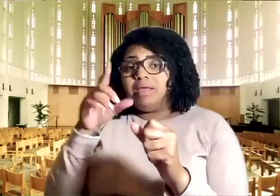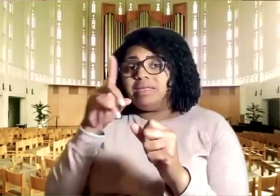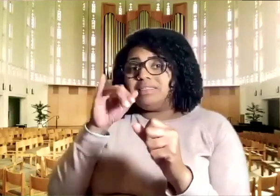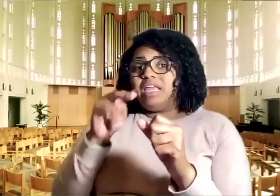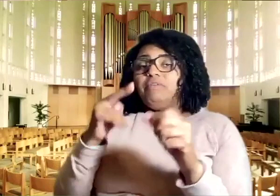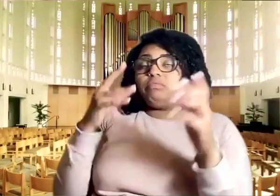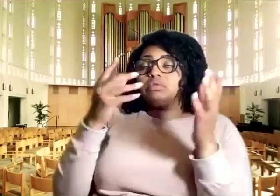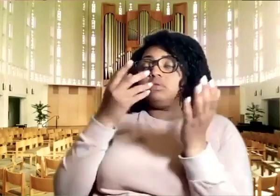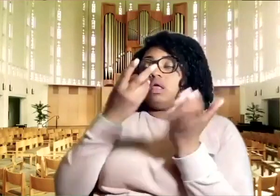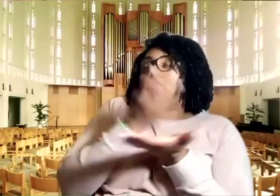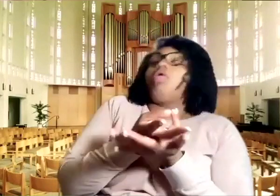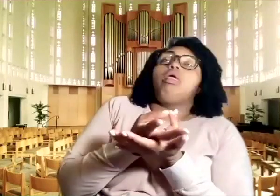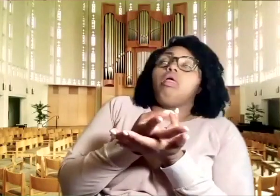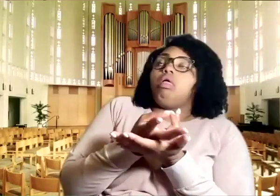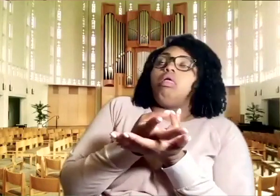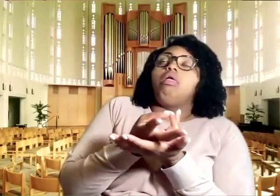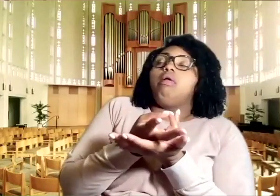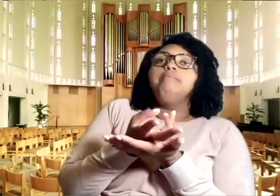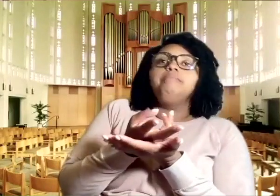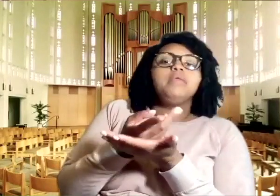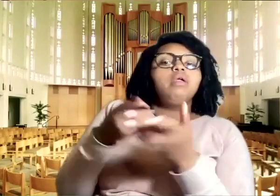of his younger days.